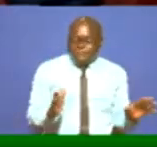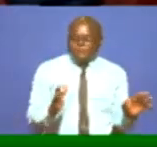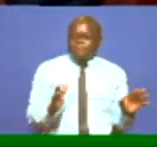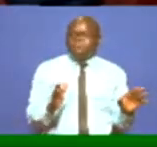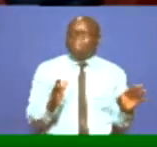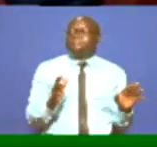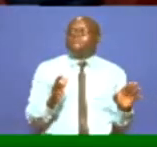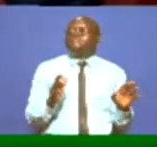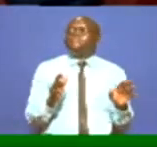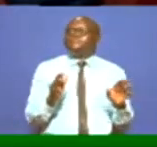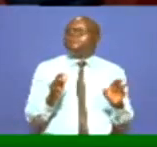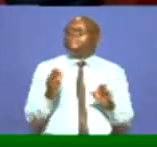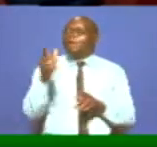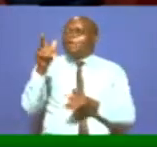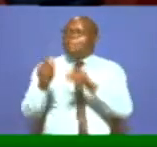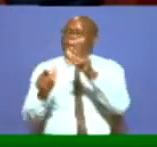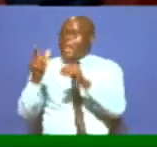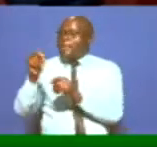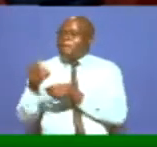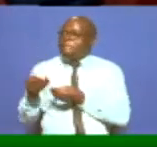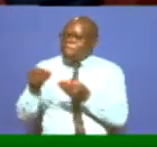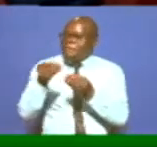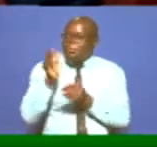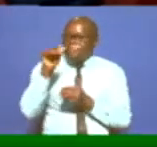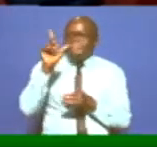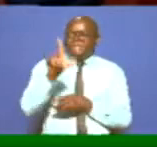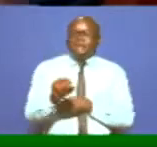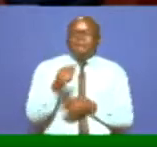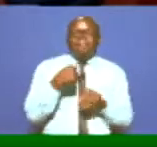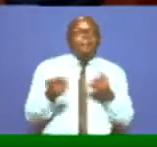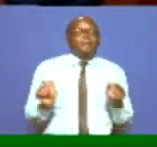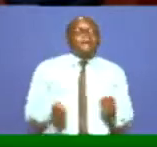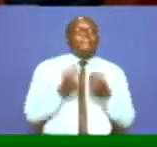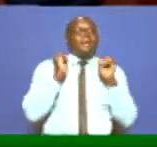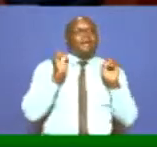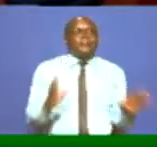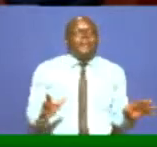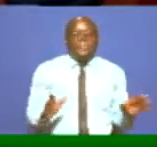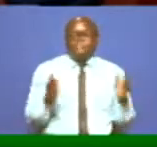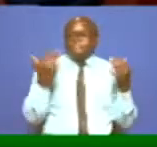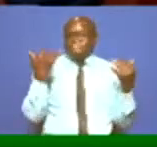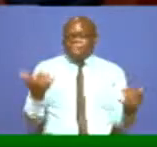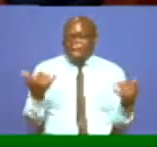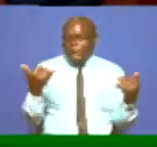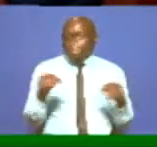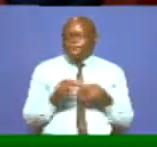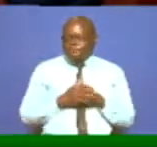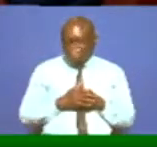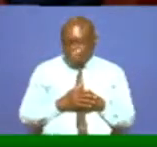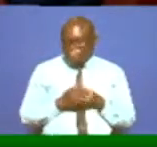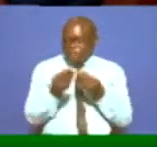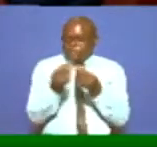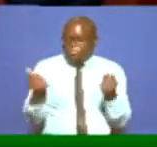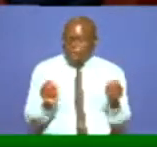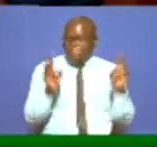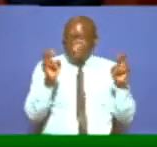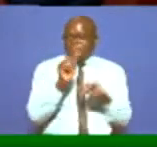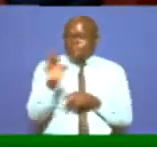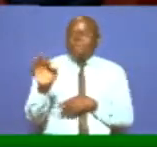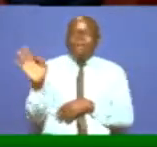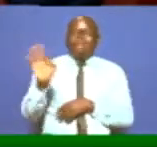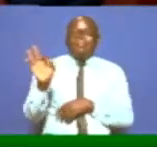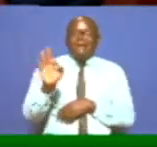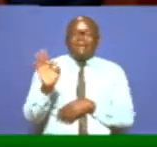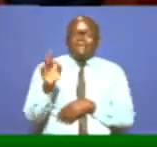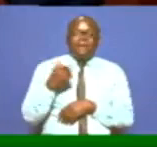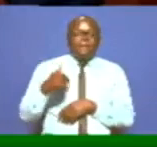on dairy feeds will come down. Nothing happened, Mr. Speaker. And now, even as we address this issue of fertilizer,